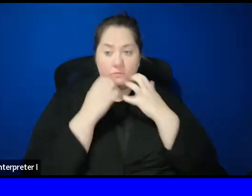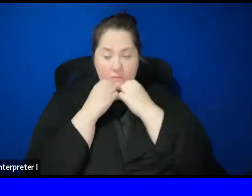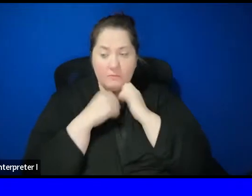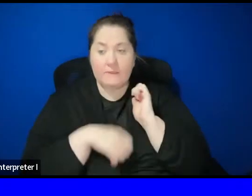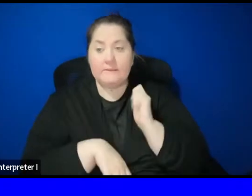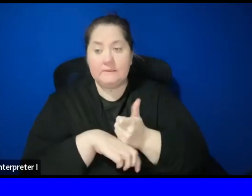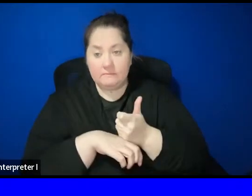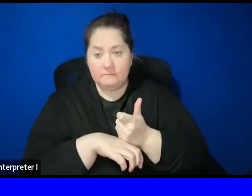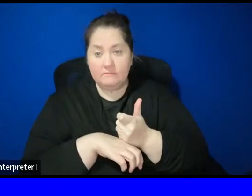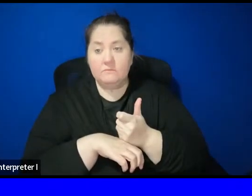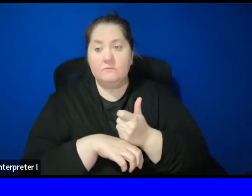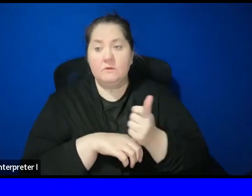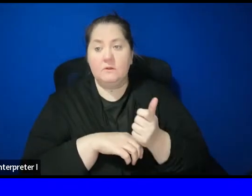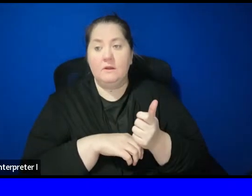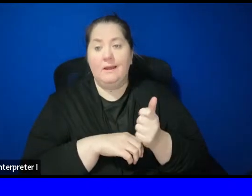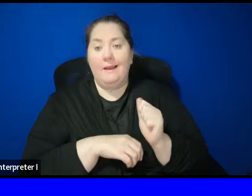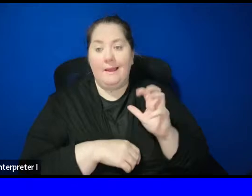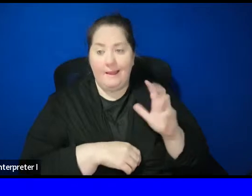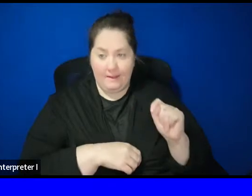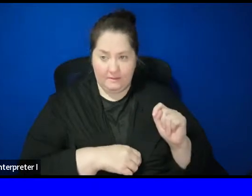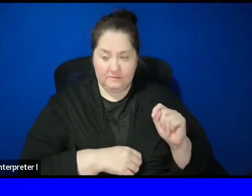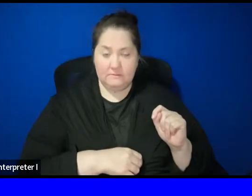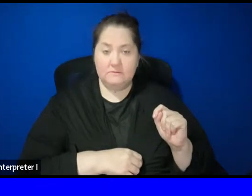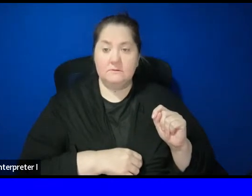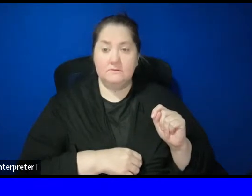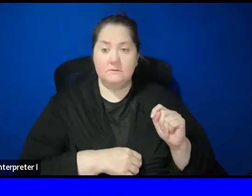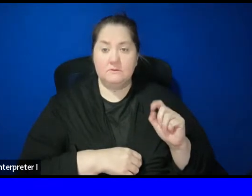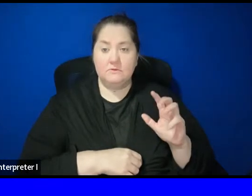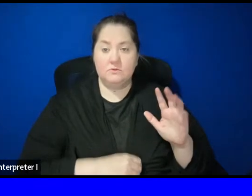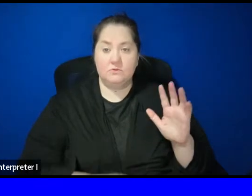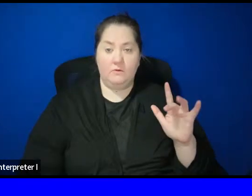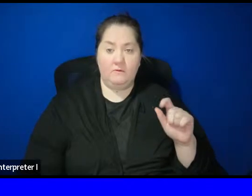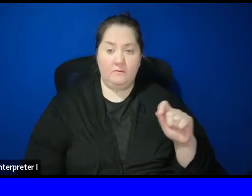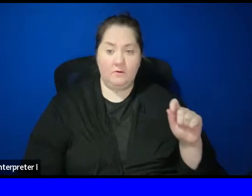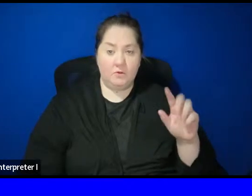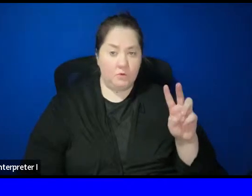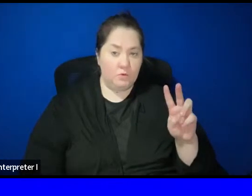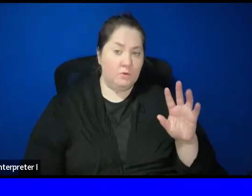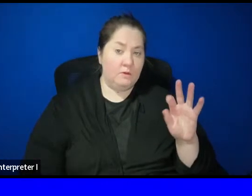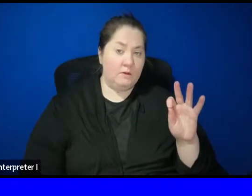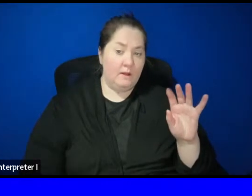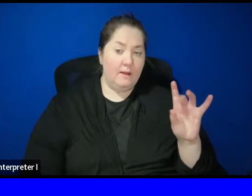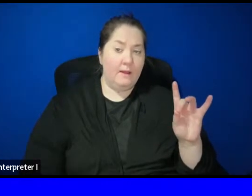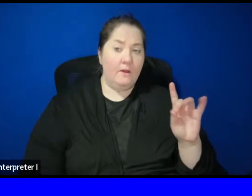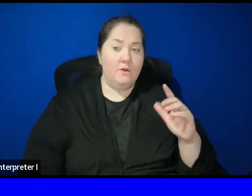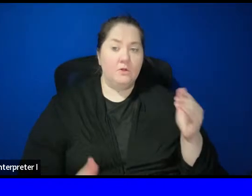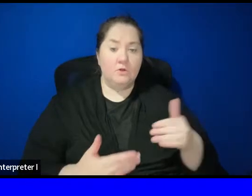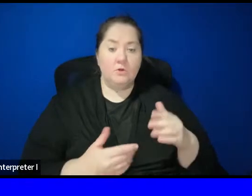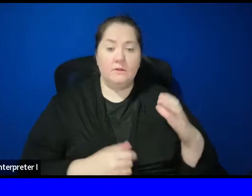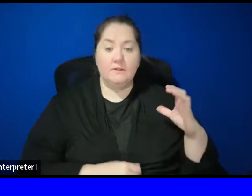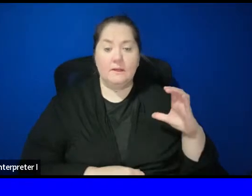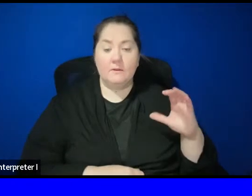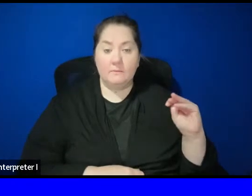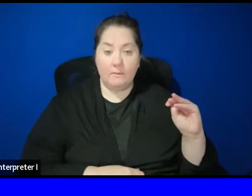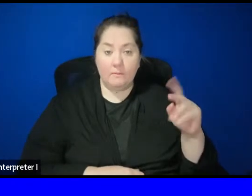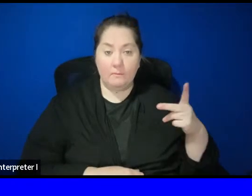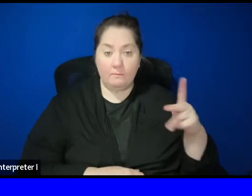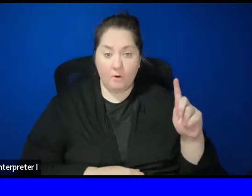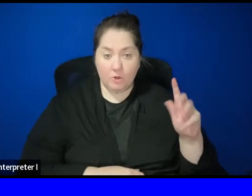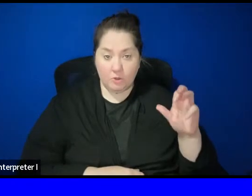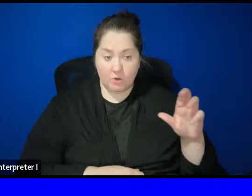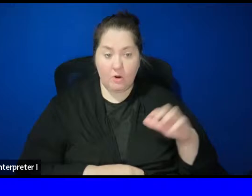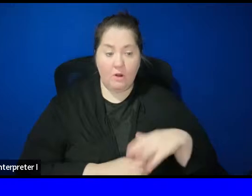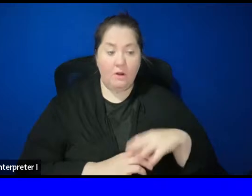Act of 2024, Bill 25-298, was introduced by Councilmember Parker on May